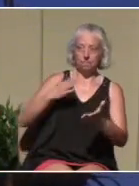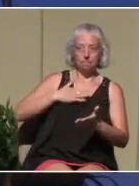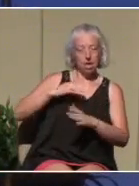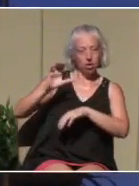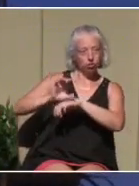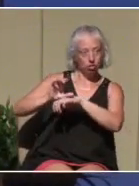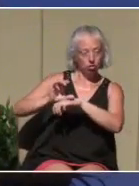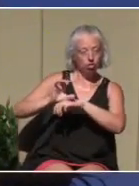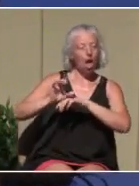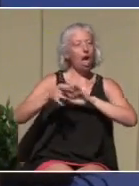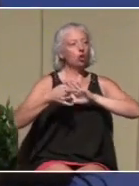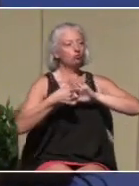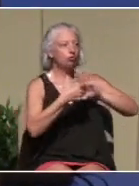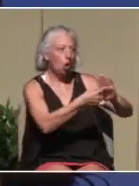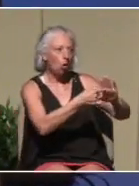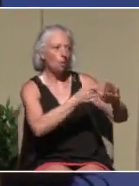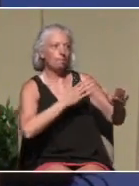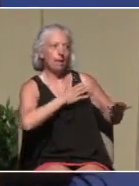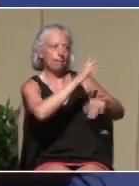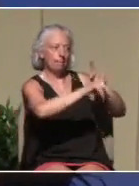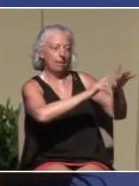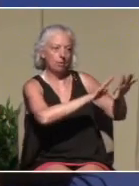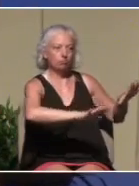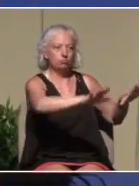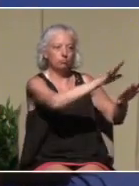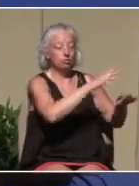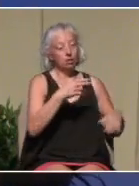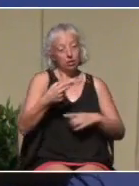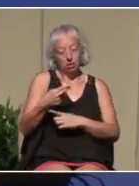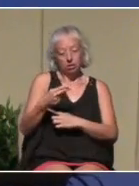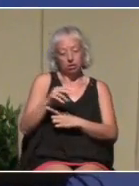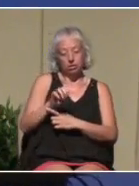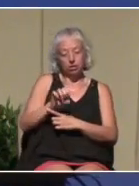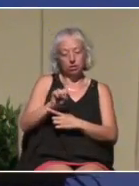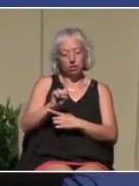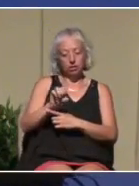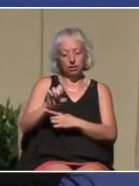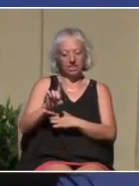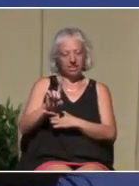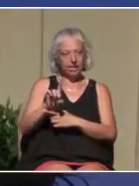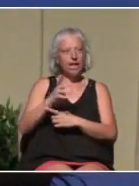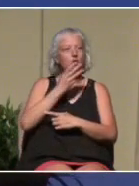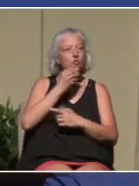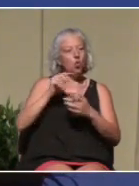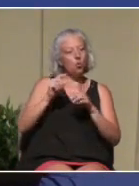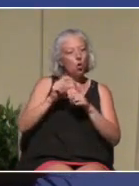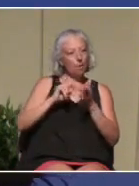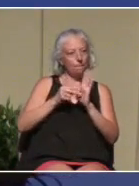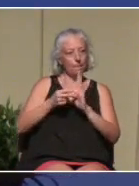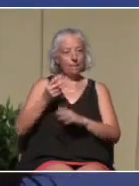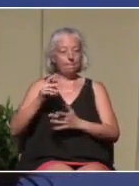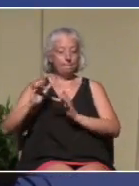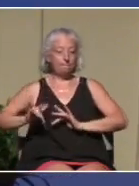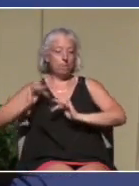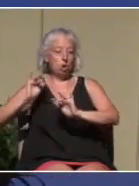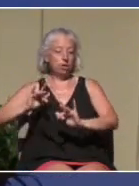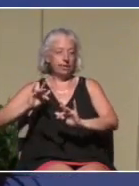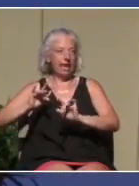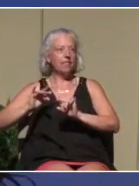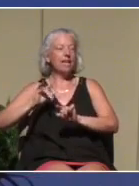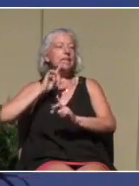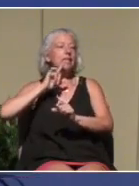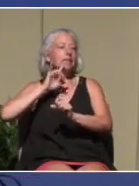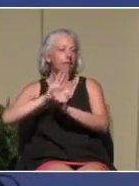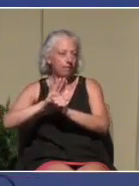and then to the world. Because hesed, this word hesed, this mercy, it's first of all a covenant word. I love my